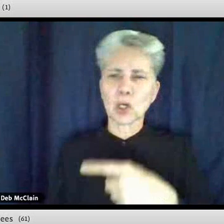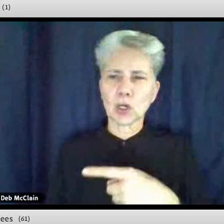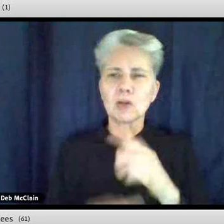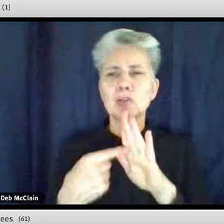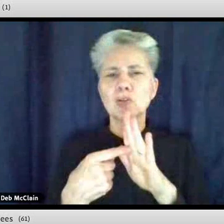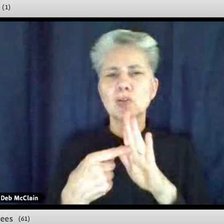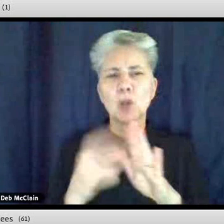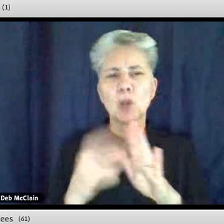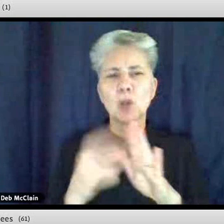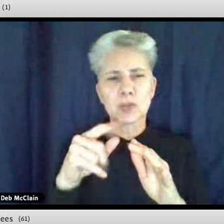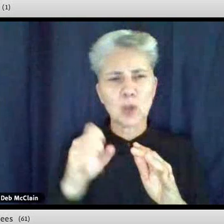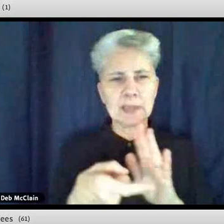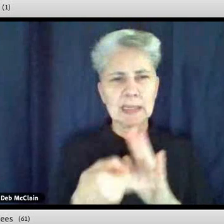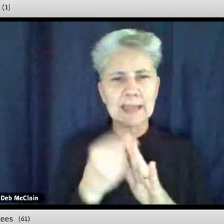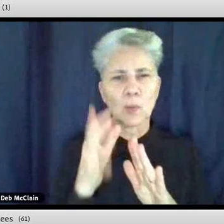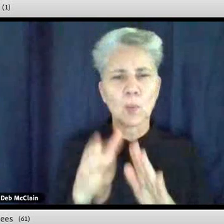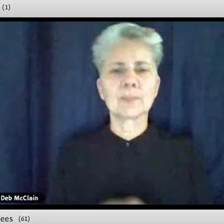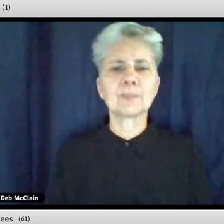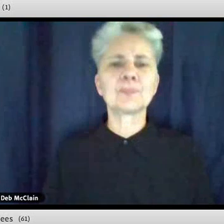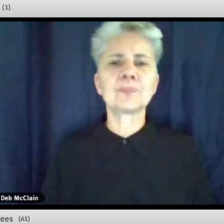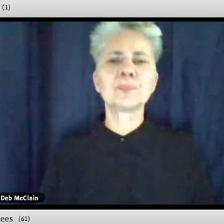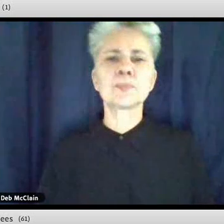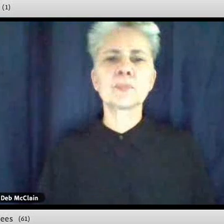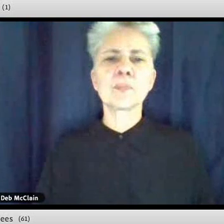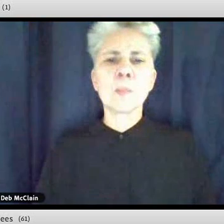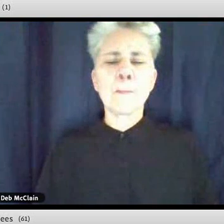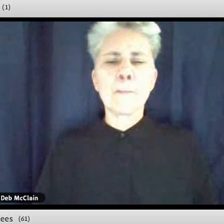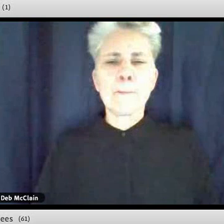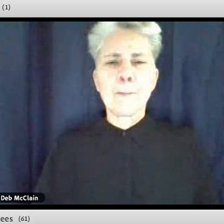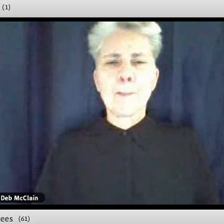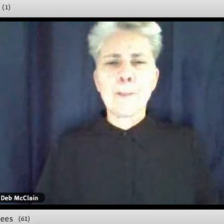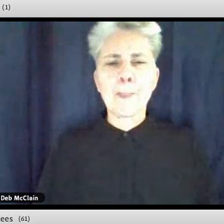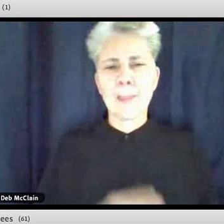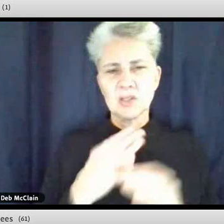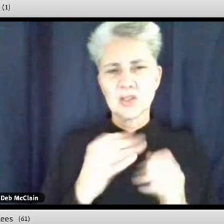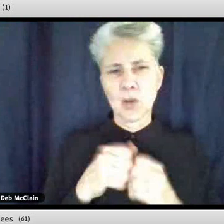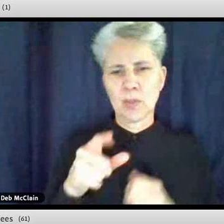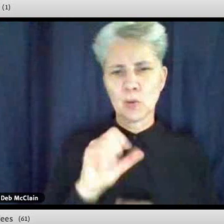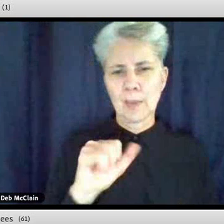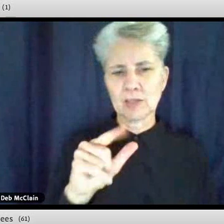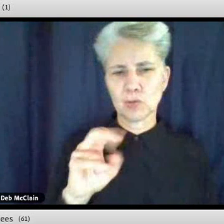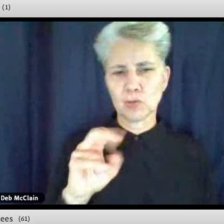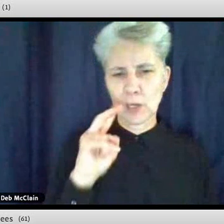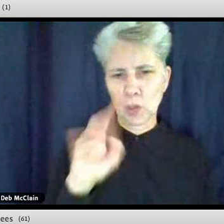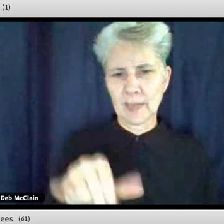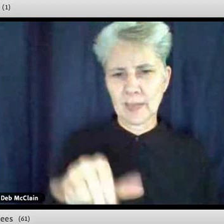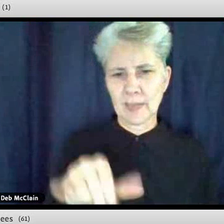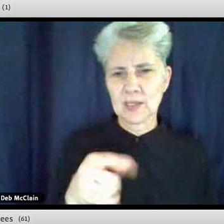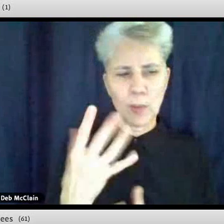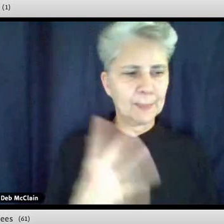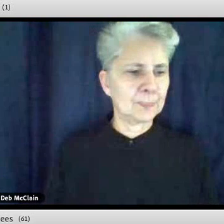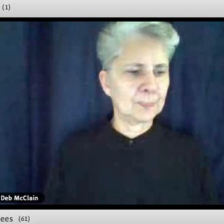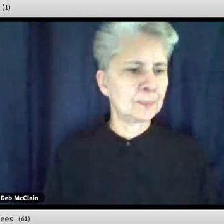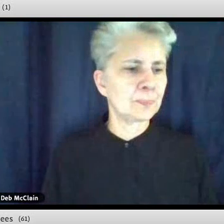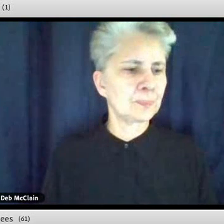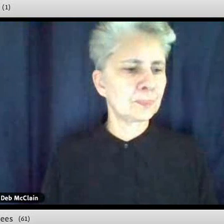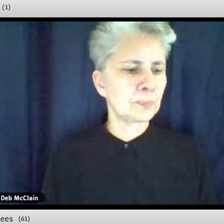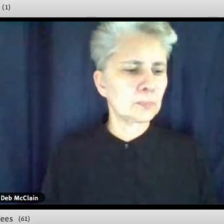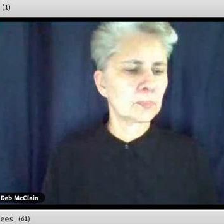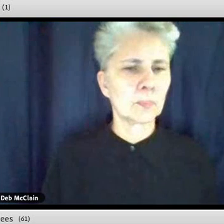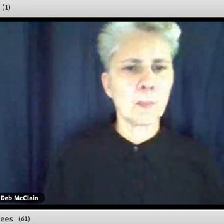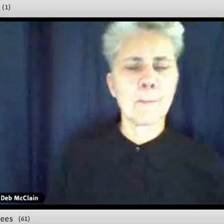Okay, so these are some of the sites right here, and I'm going to show you Snopes in just a second. So let me share my screen